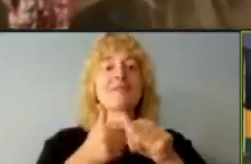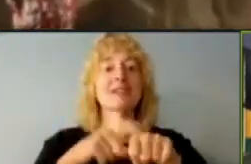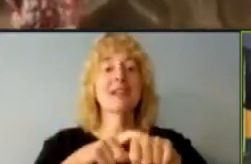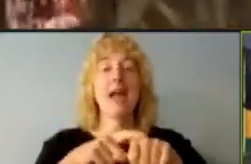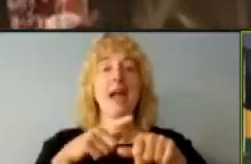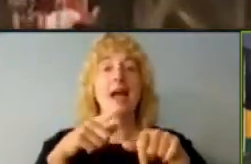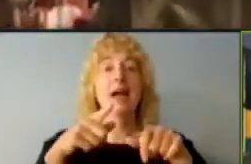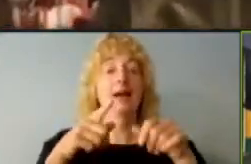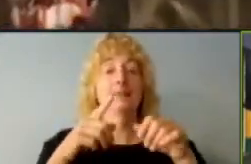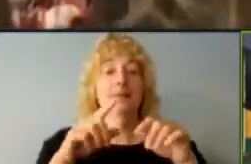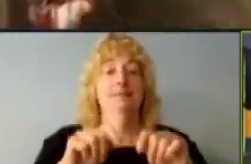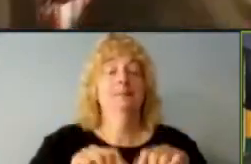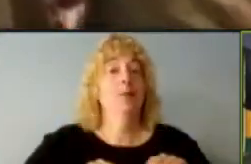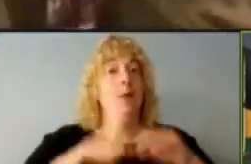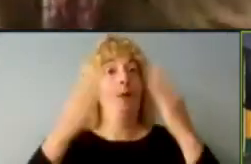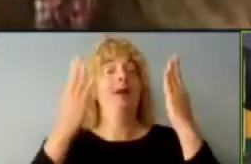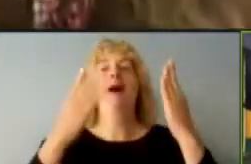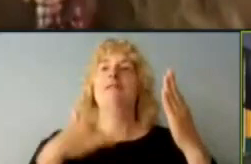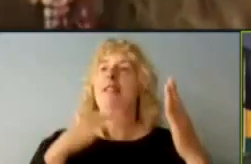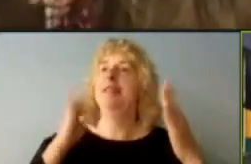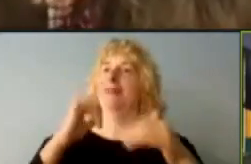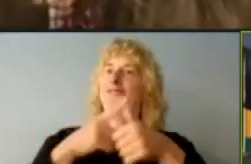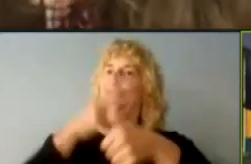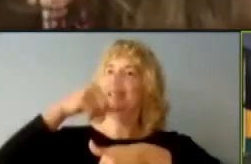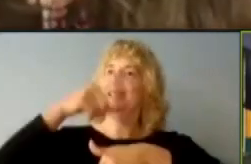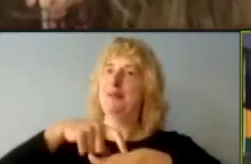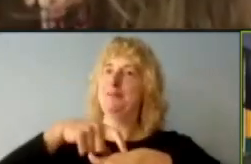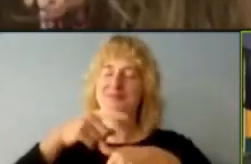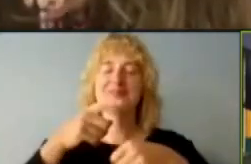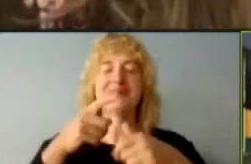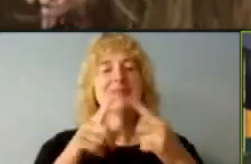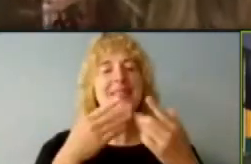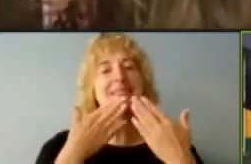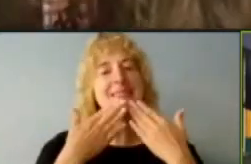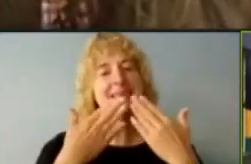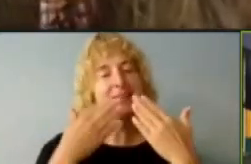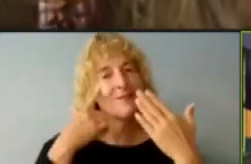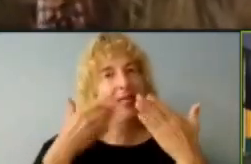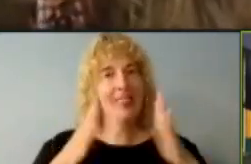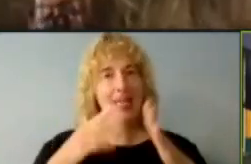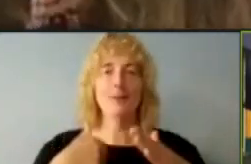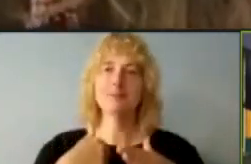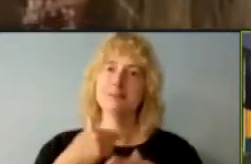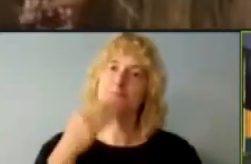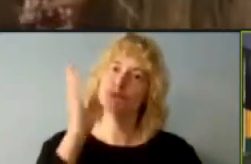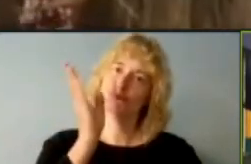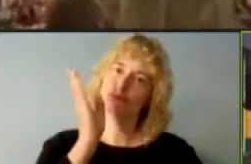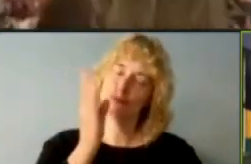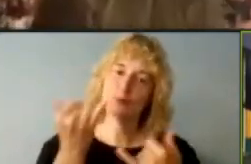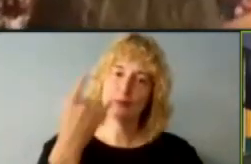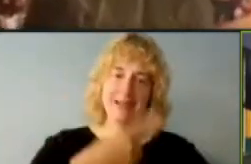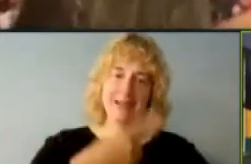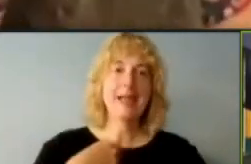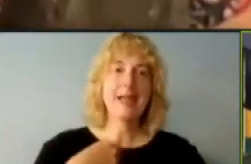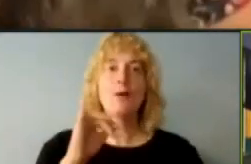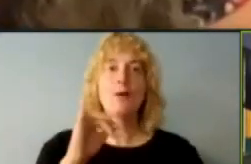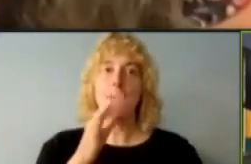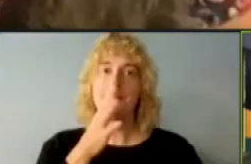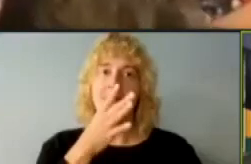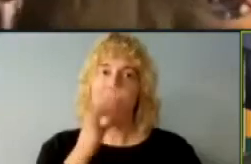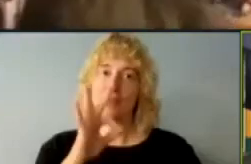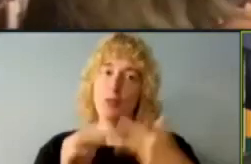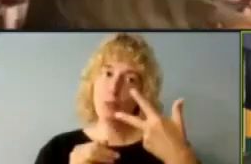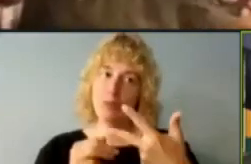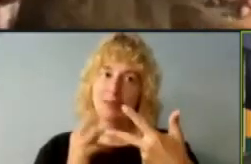time again. So thank you so much for allowing me to talk to you today. I am also a mother of 3